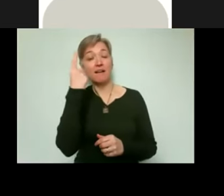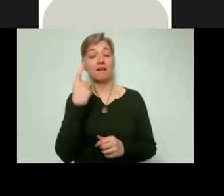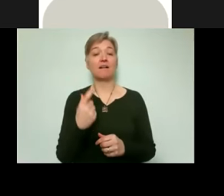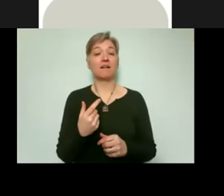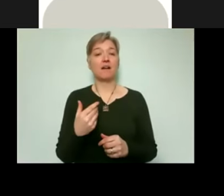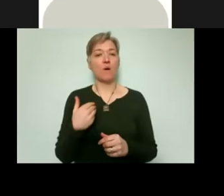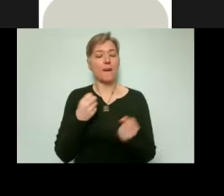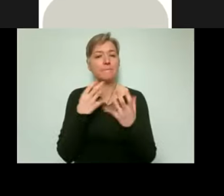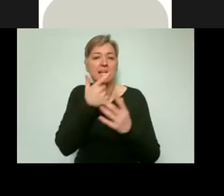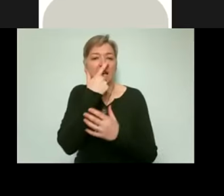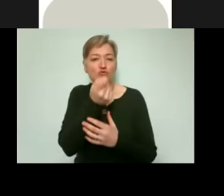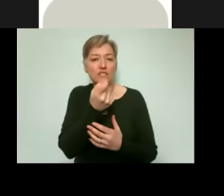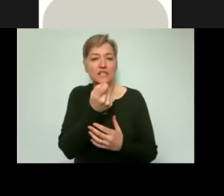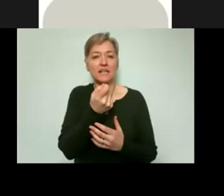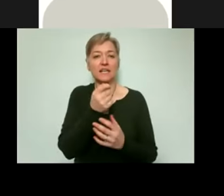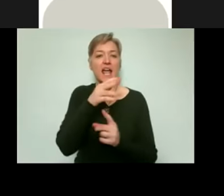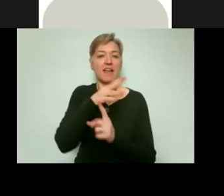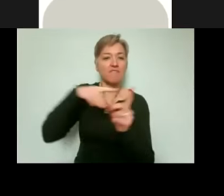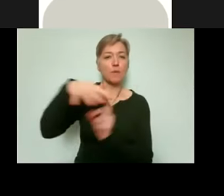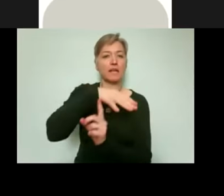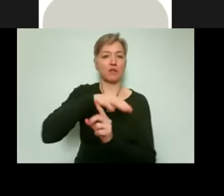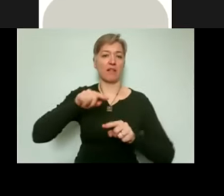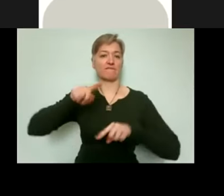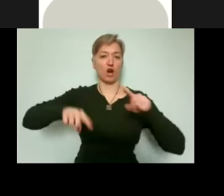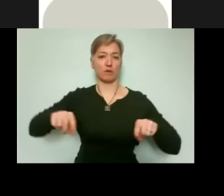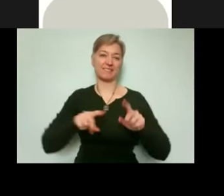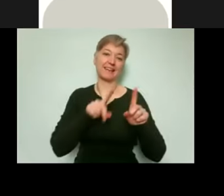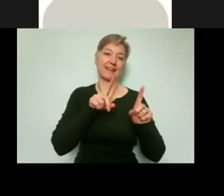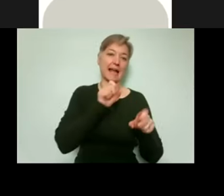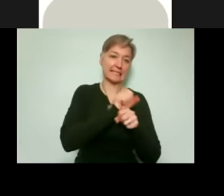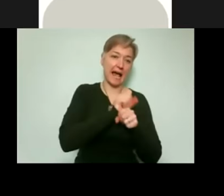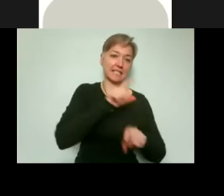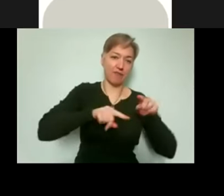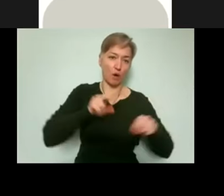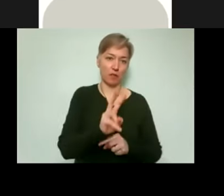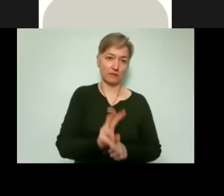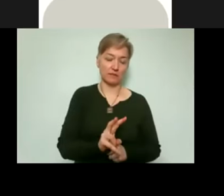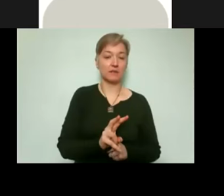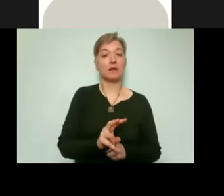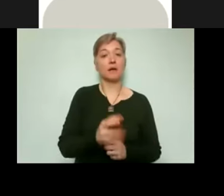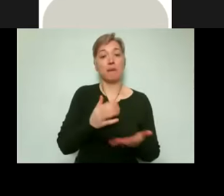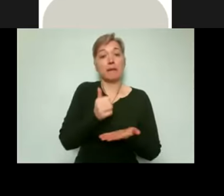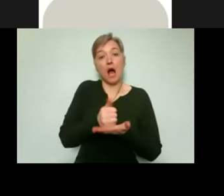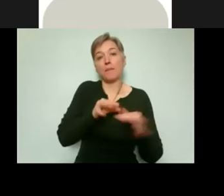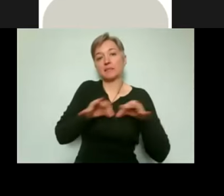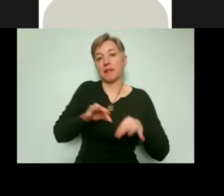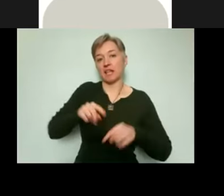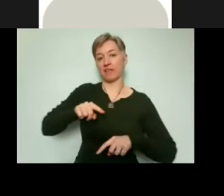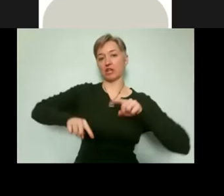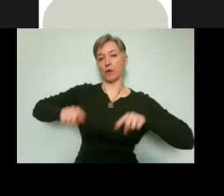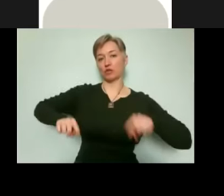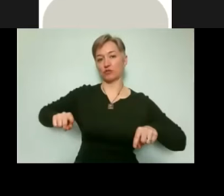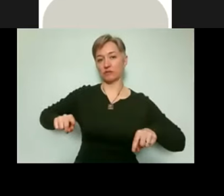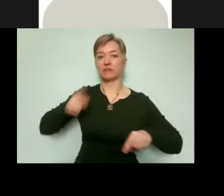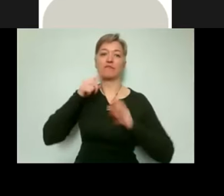really interesting environmental variables, task variables, and so on, that might potentially explain these fluctuations. So